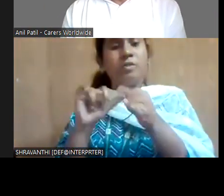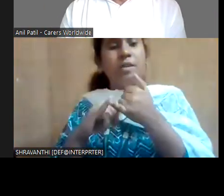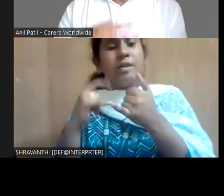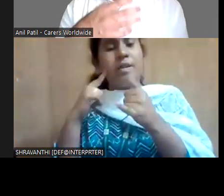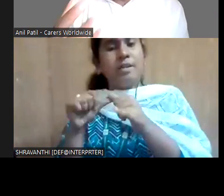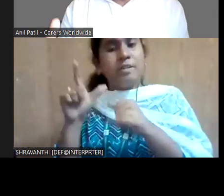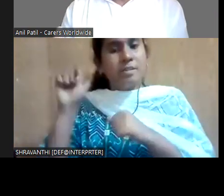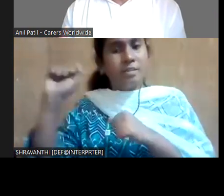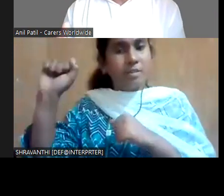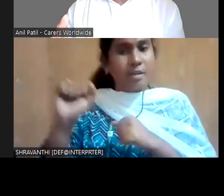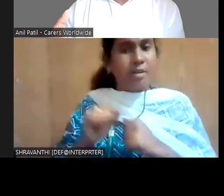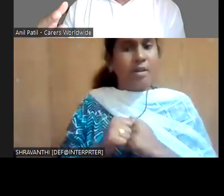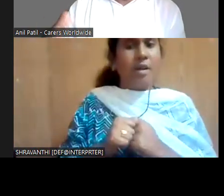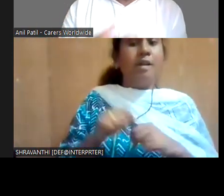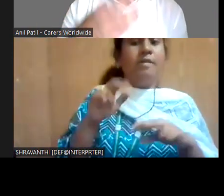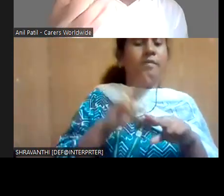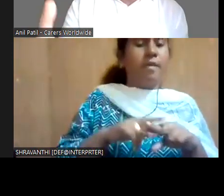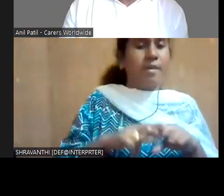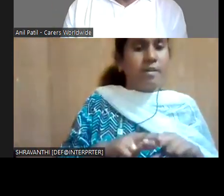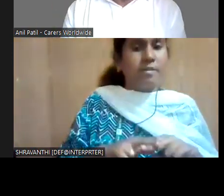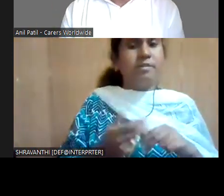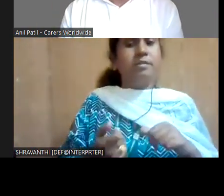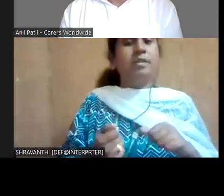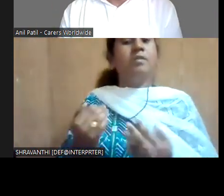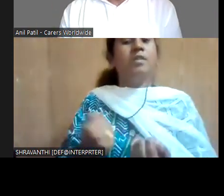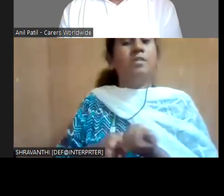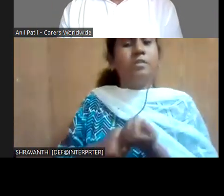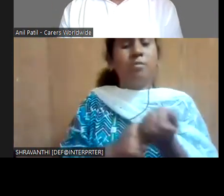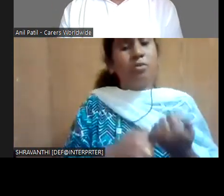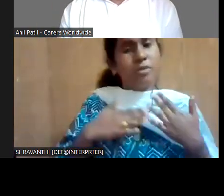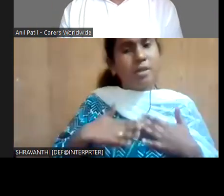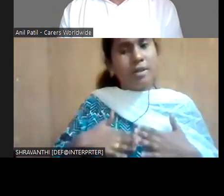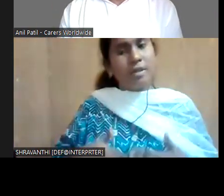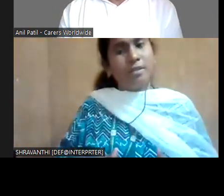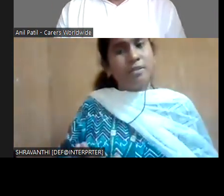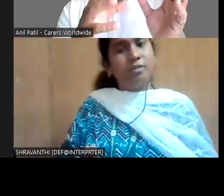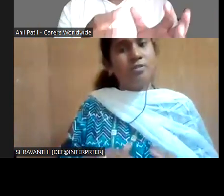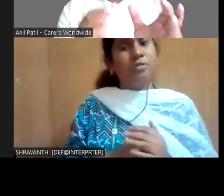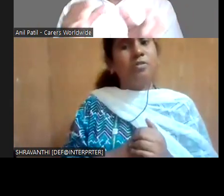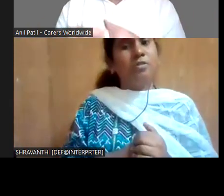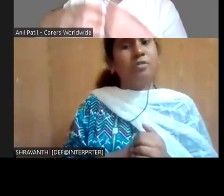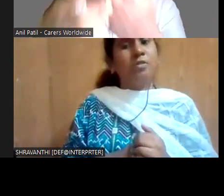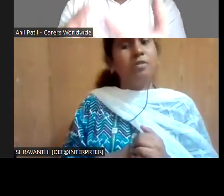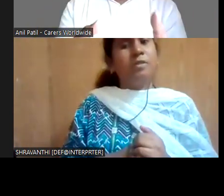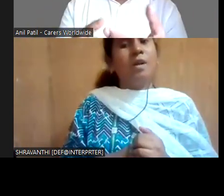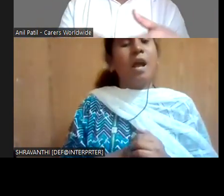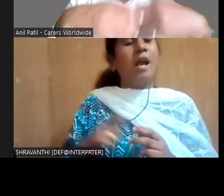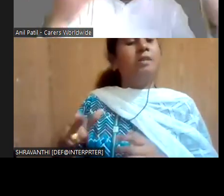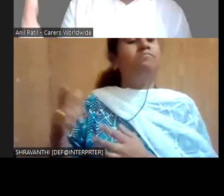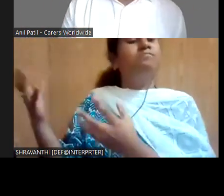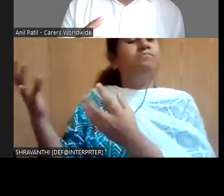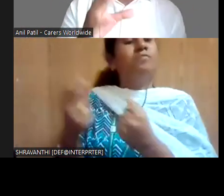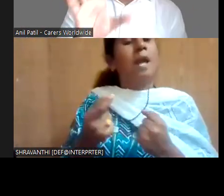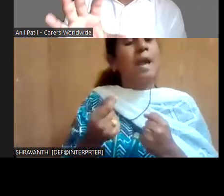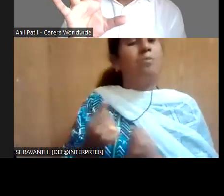cooperatives, for the financial sustainability, for supporting health issues. Carers are able to borrow money and they repay back.